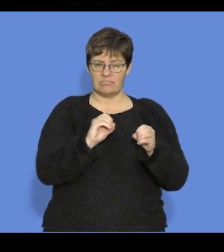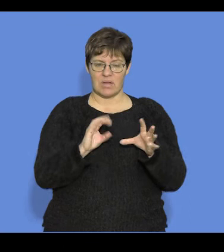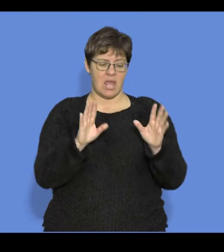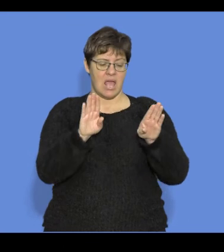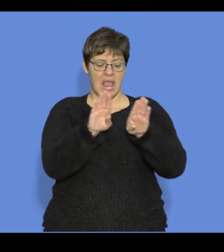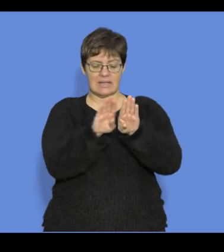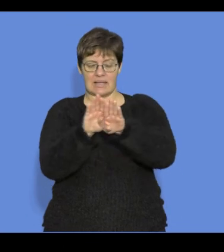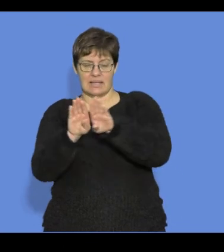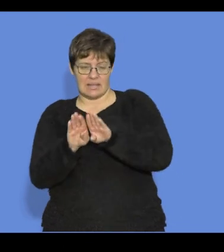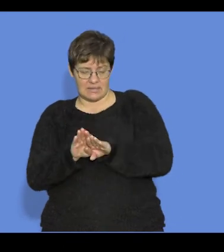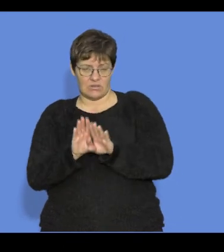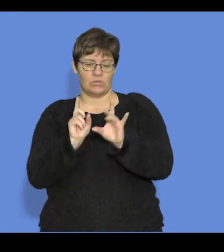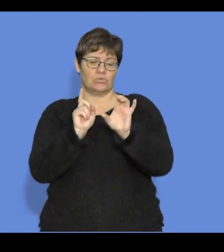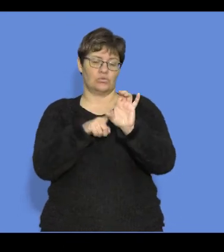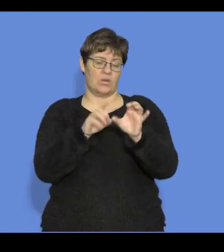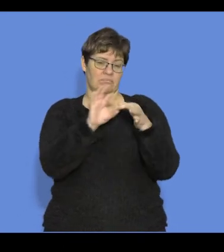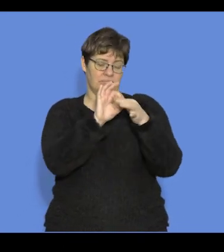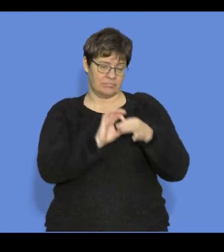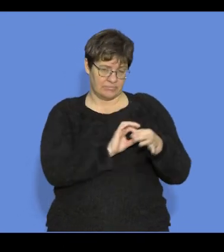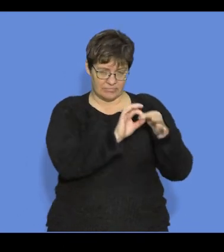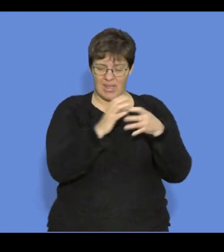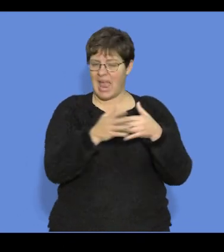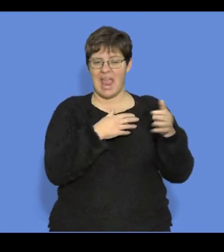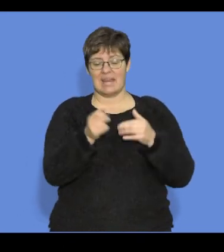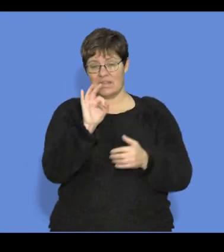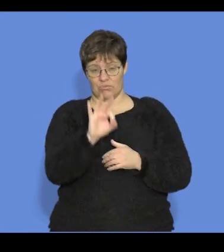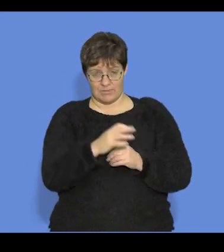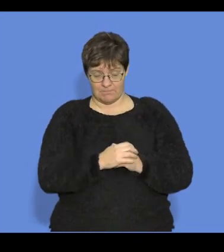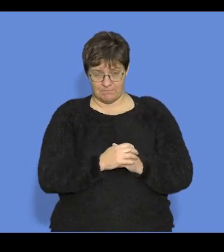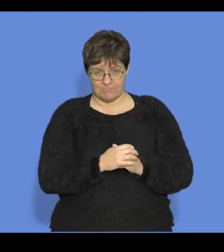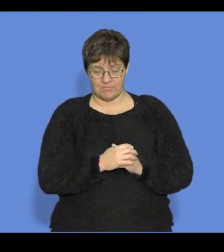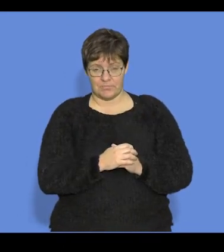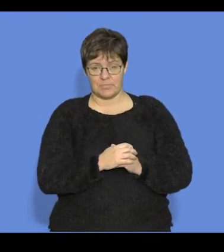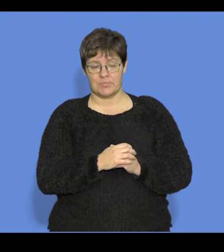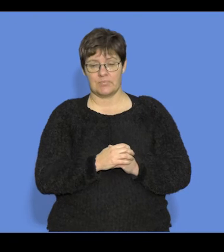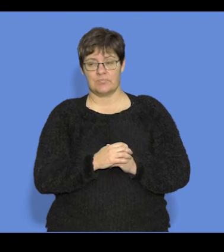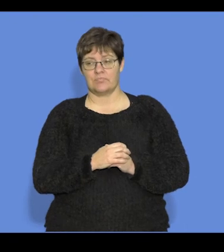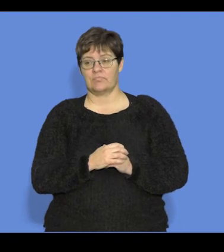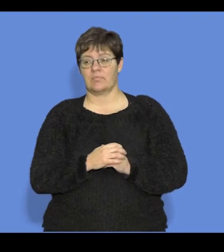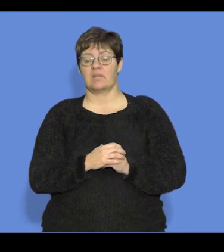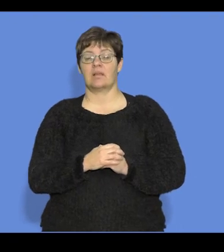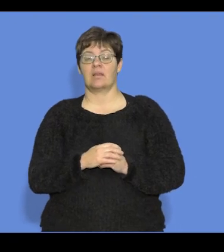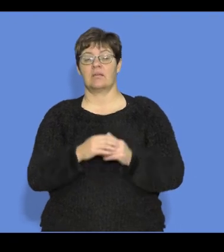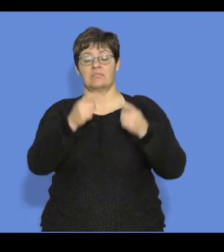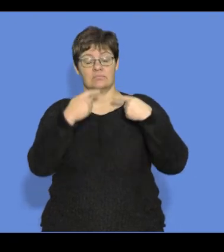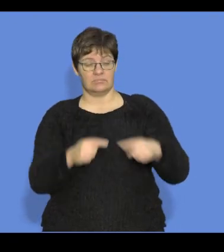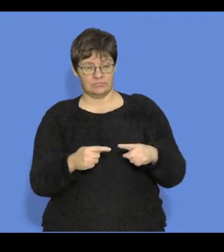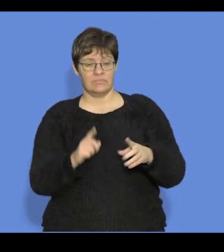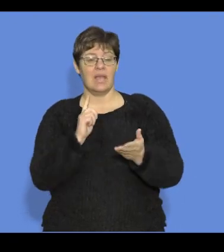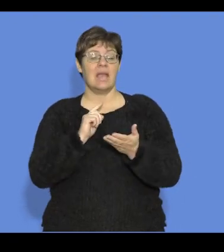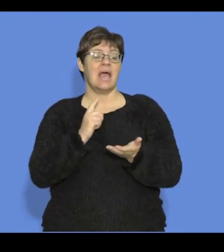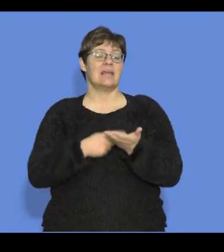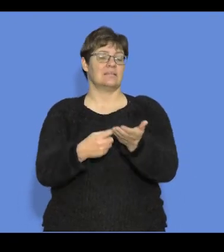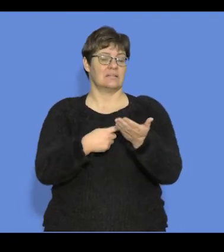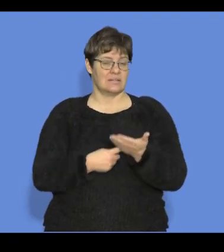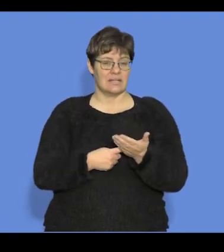things like that. Any 3, because it's out of 3 marks. Then, describe the function